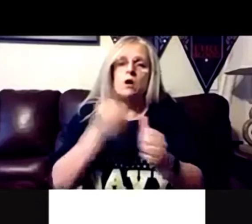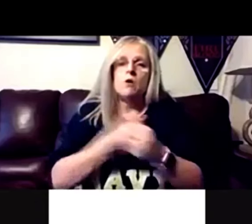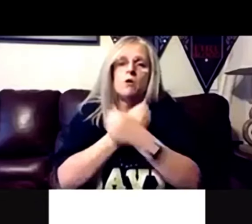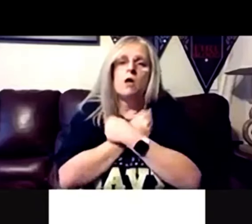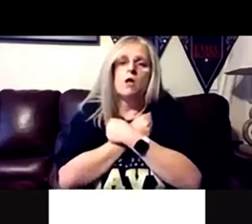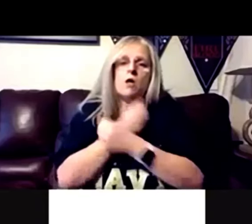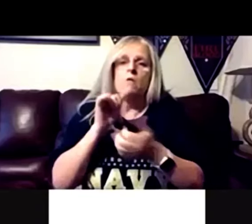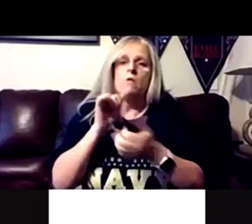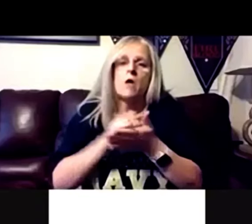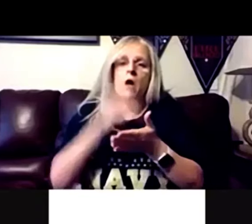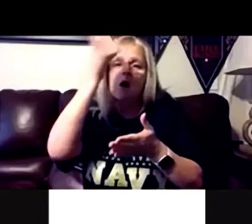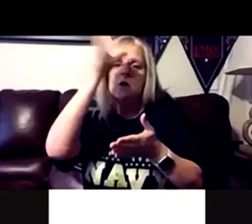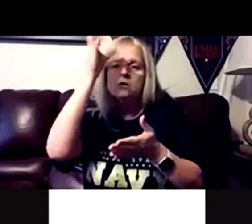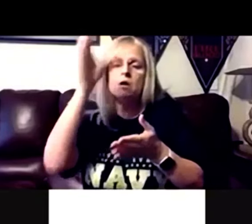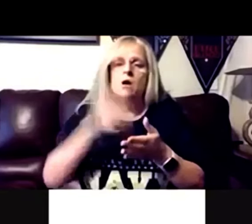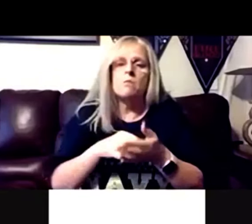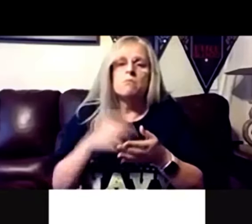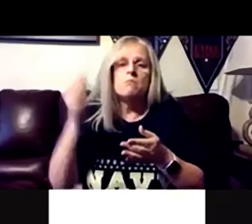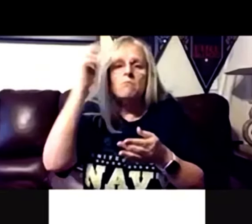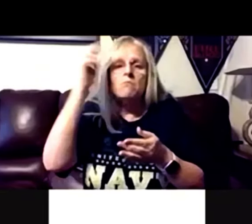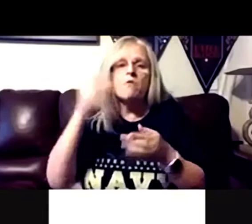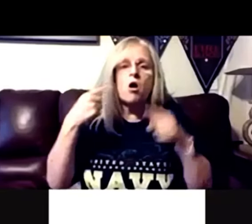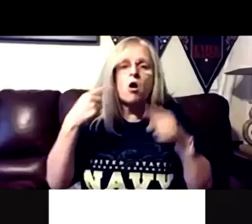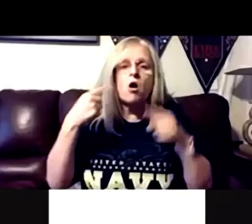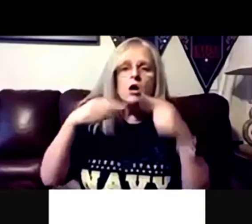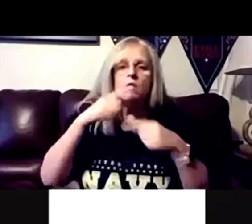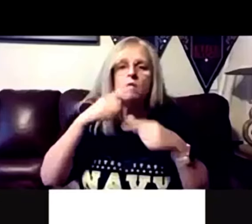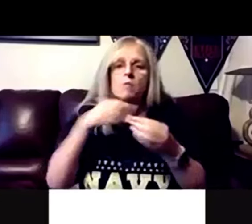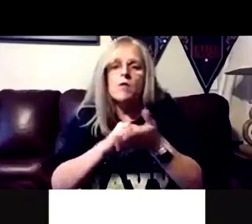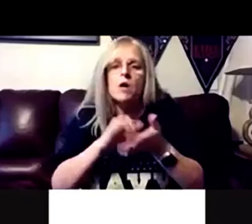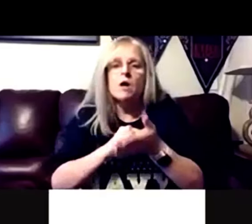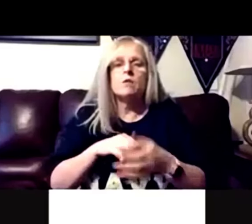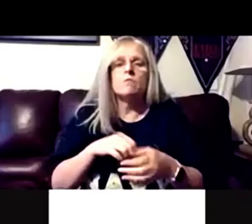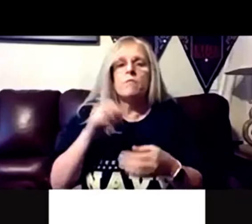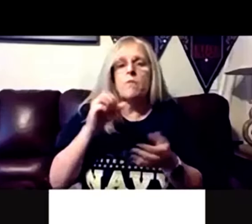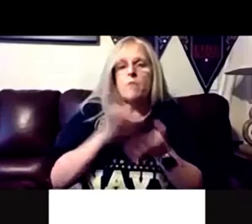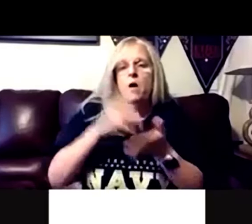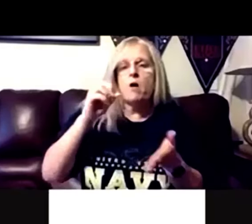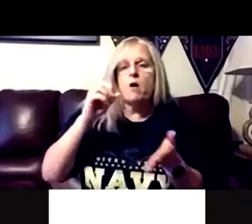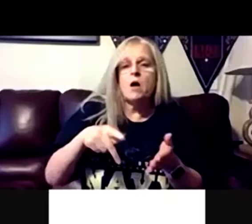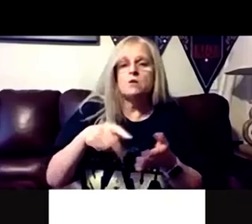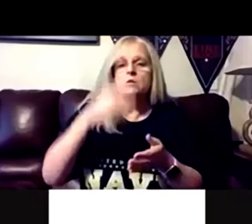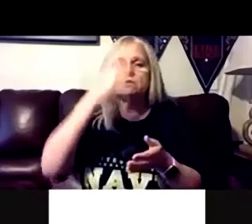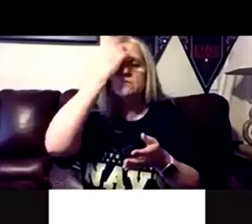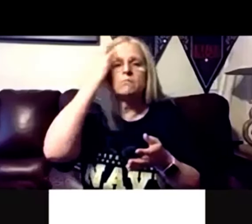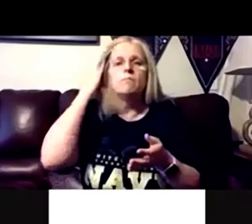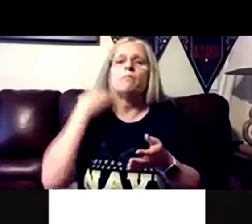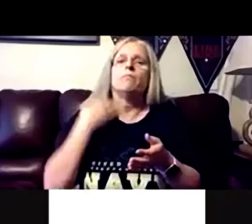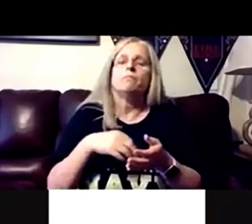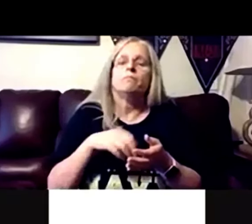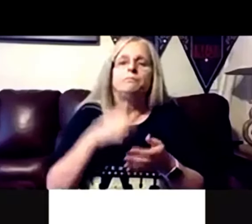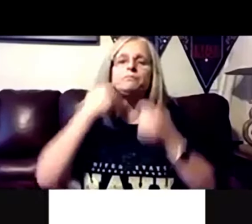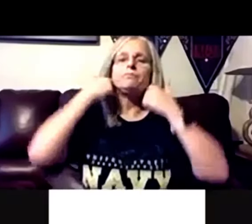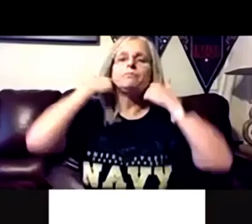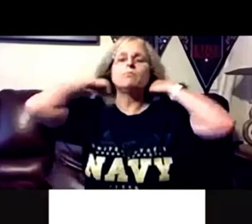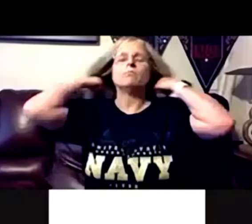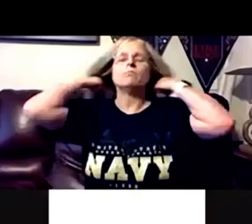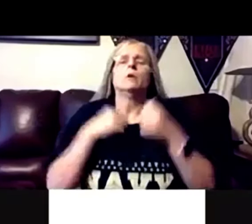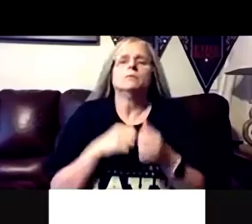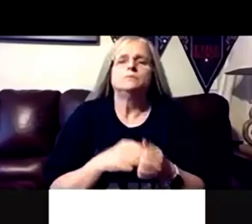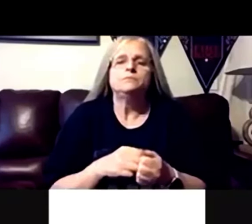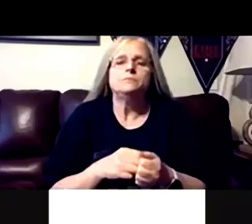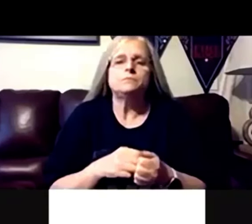one. I've never had an argument against it. And that is ONPASSIVE. That is how revolutionary ONPASSIVE